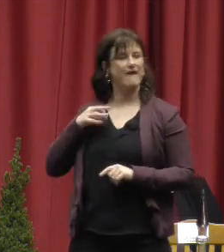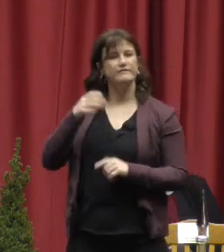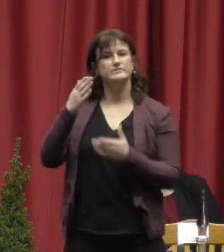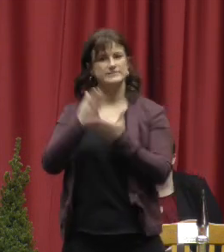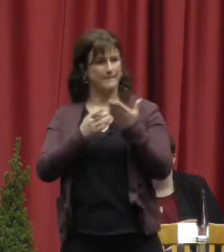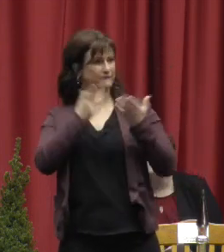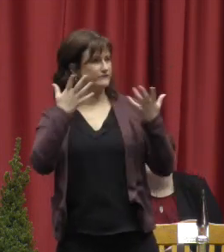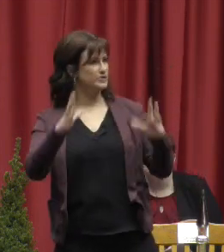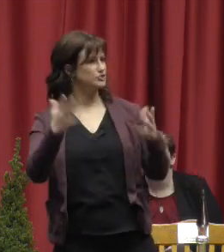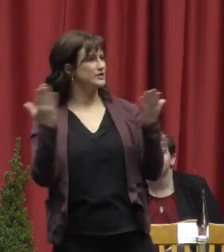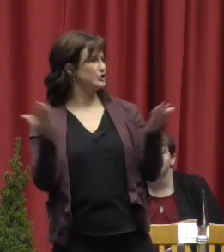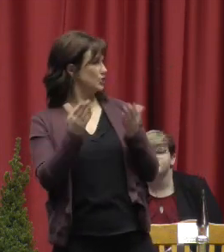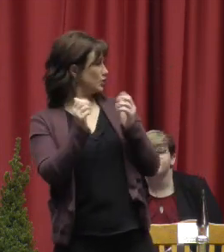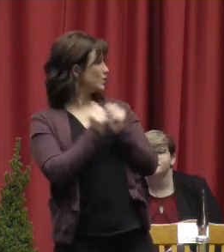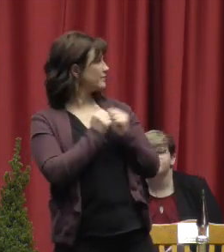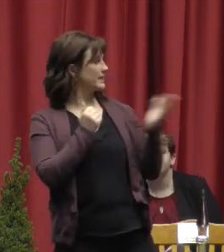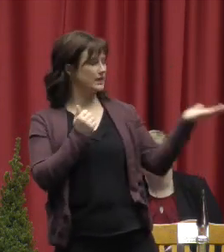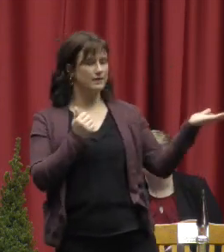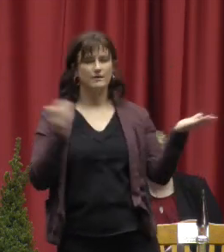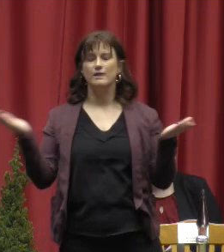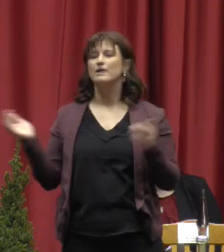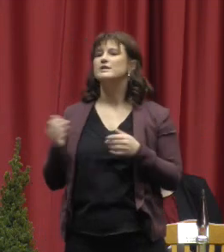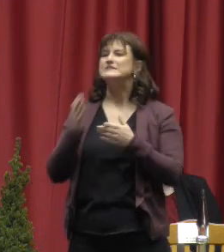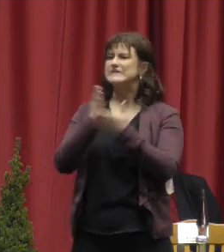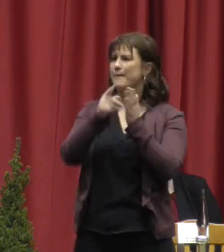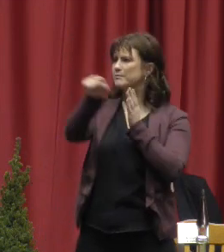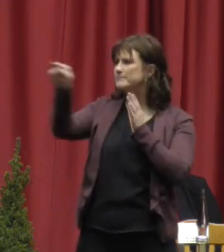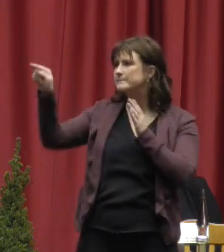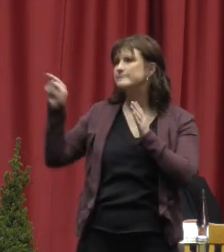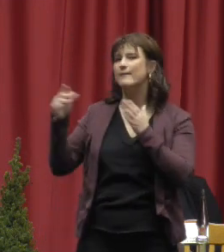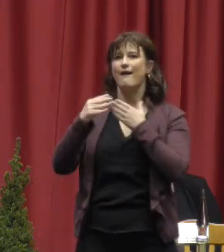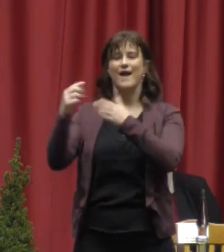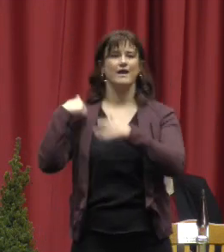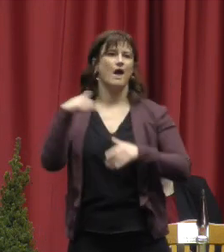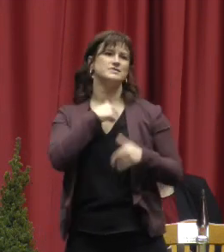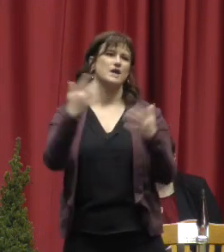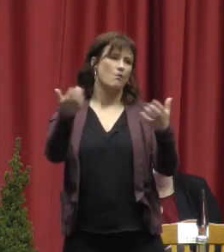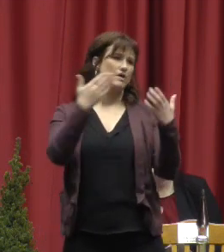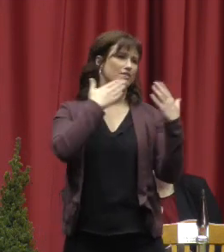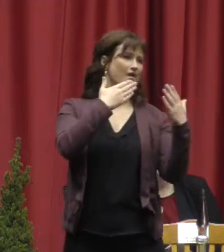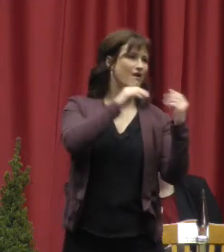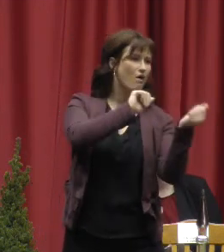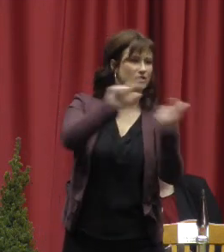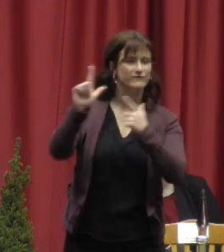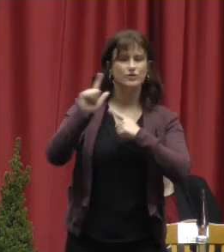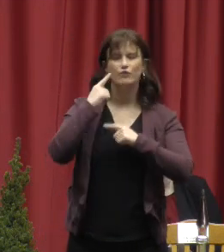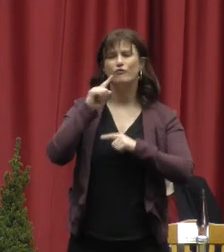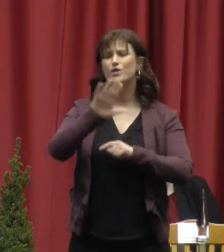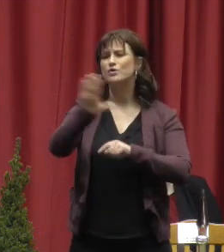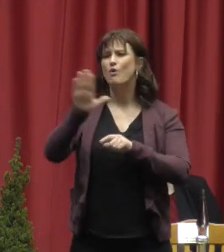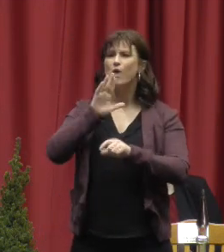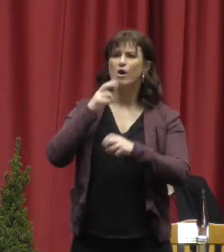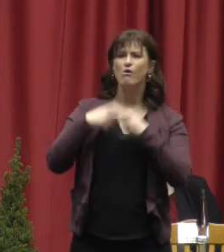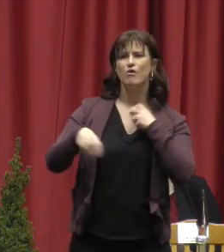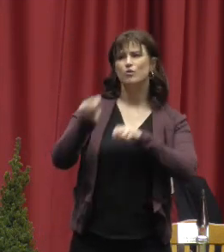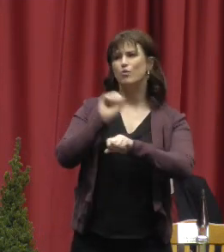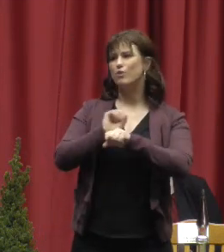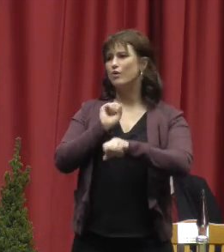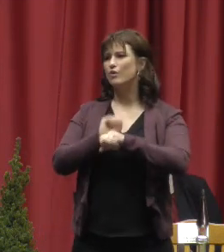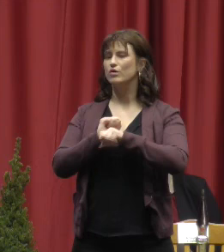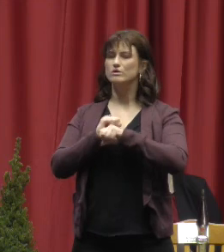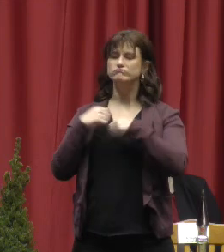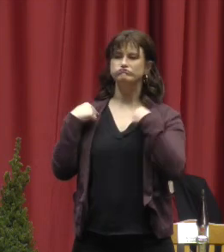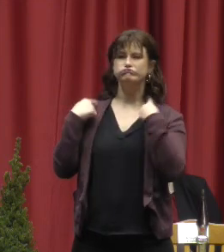are here on the podium with me and around and guiding us today. I want to thank them for all of their diligent hard work